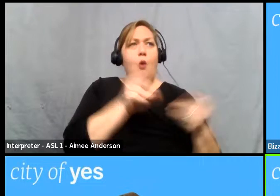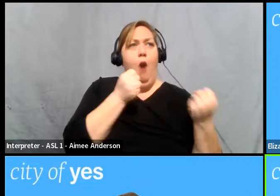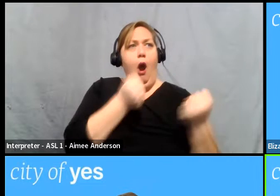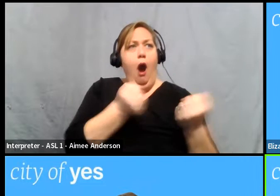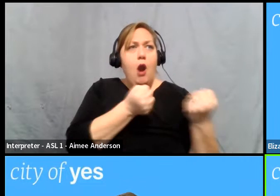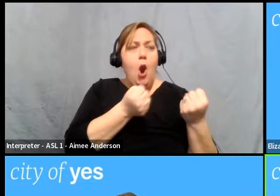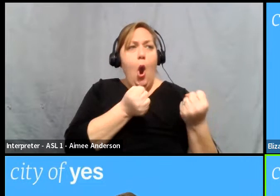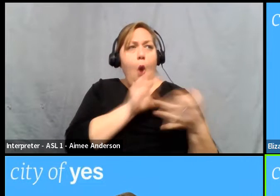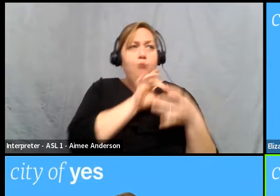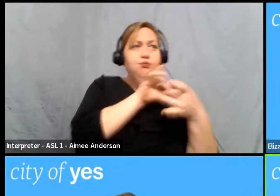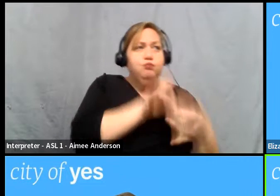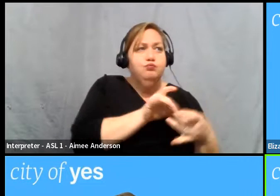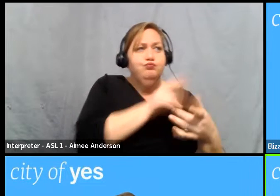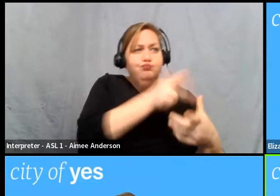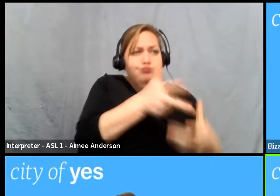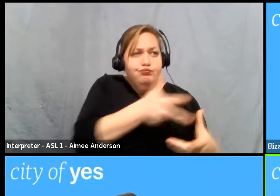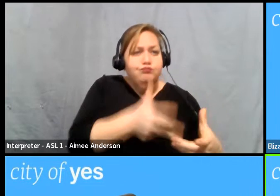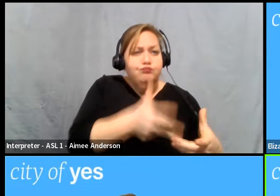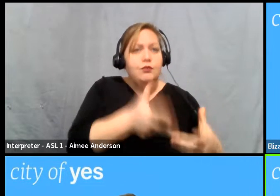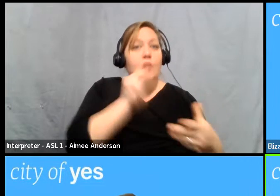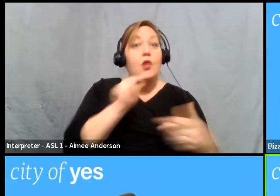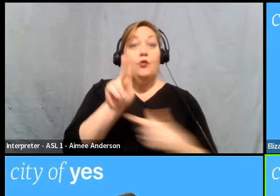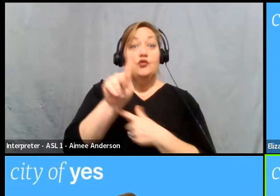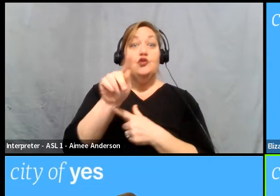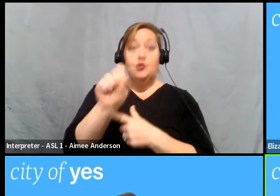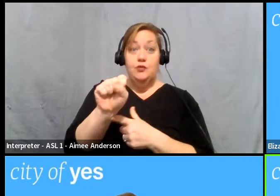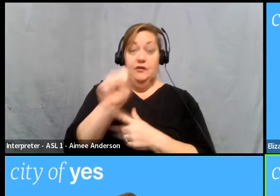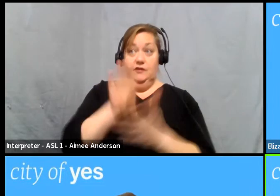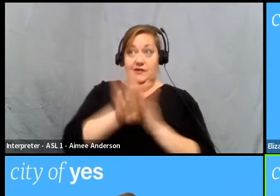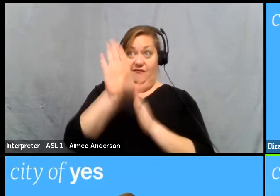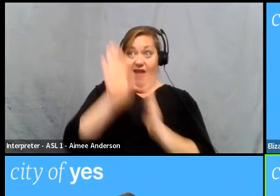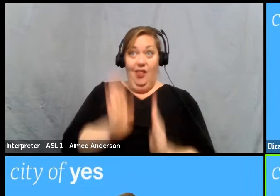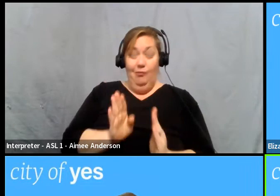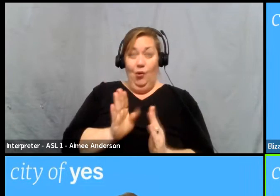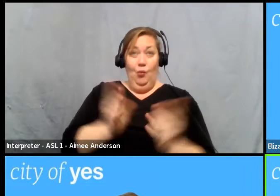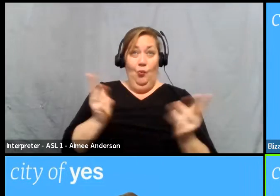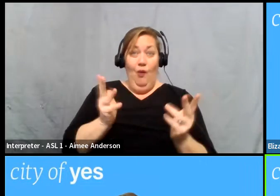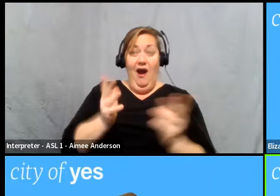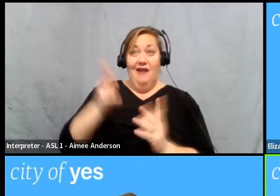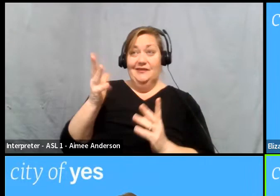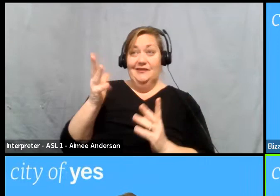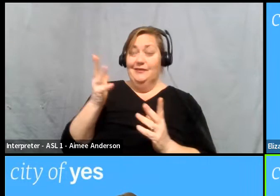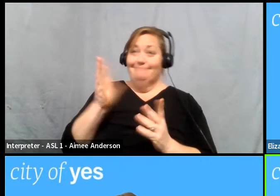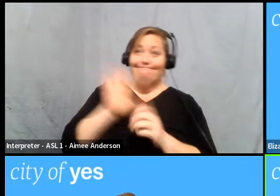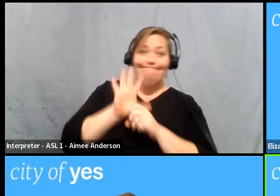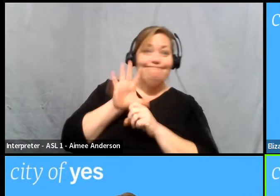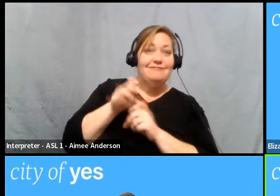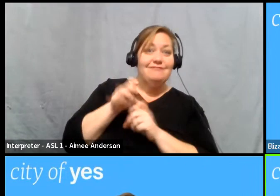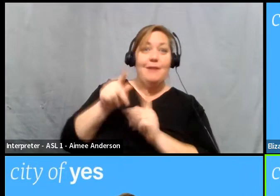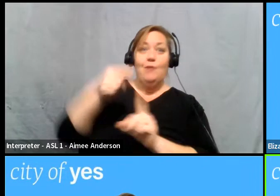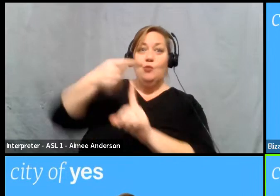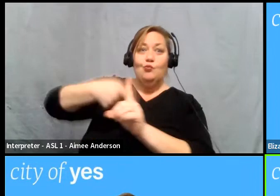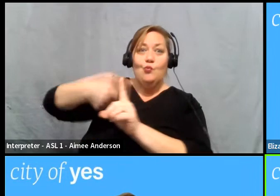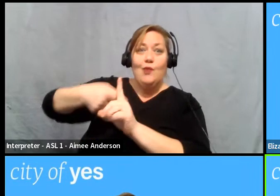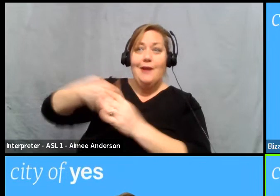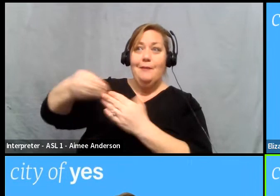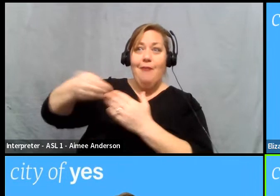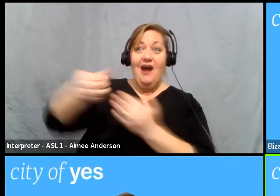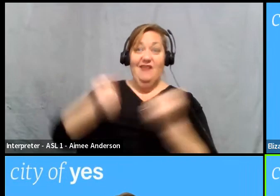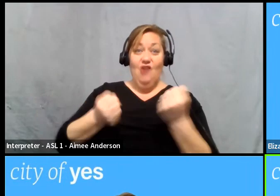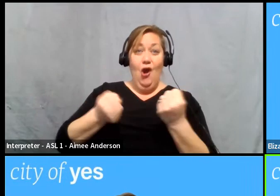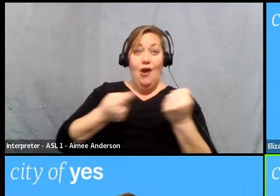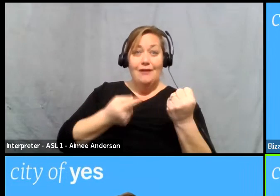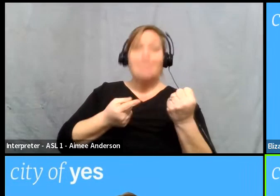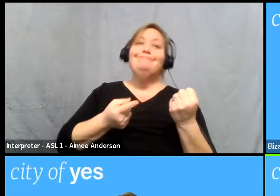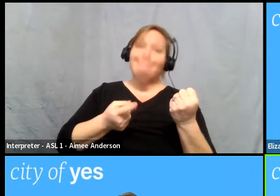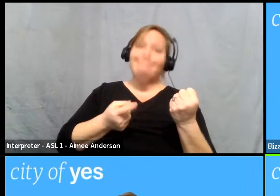auto-oriented, in order to move those units, if you're a developer, in order to get people to rent them or buy them or whatever, and if they have cars, you